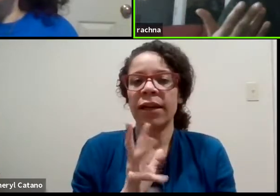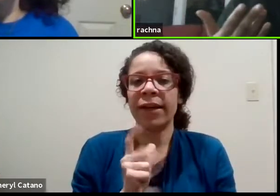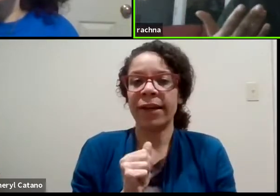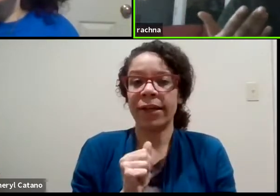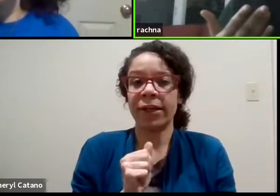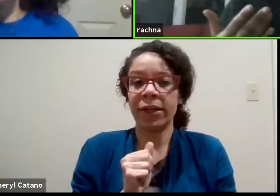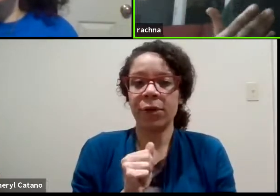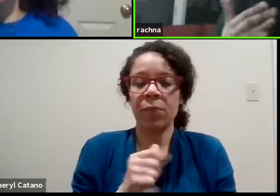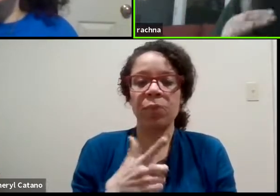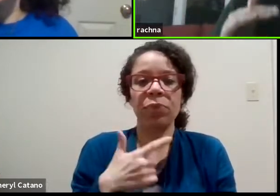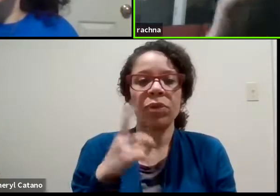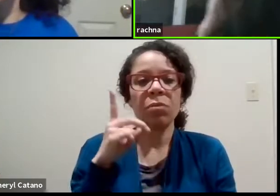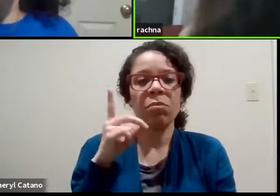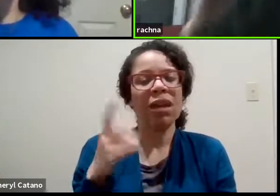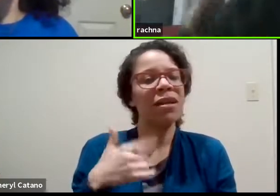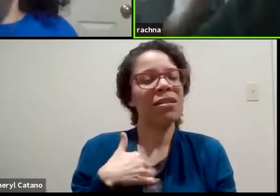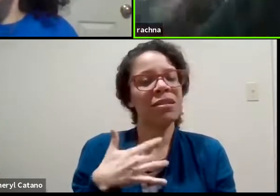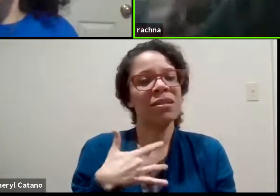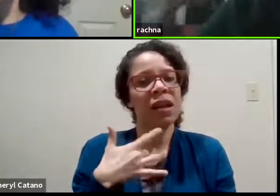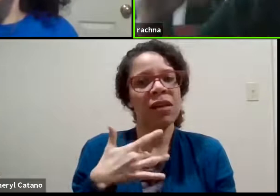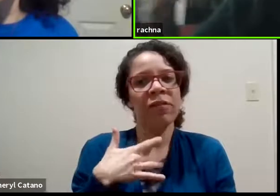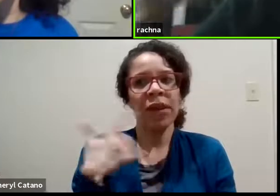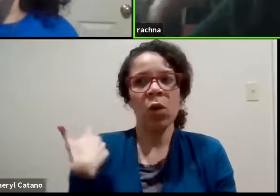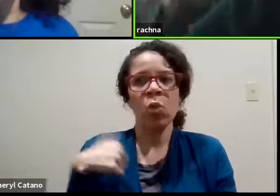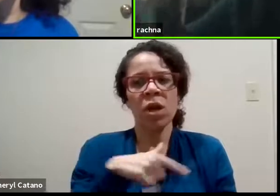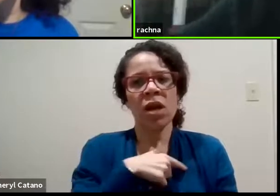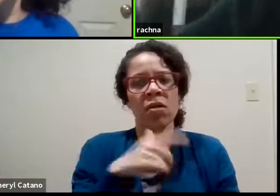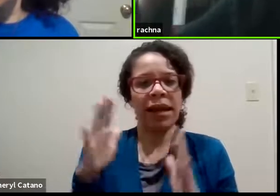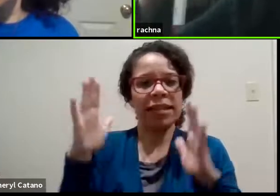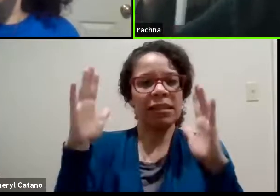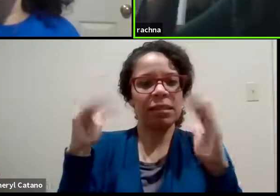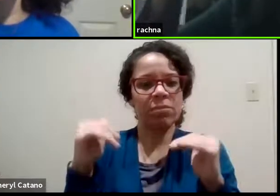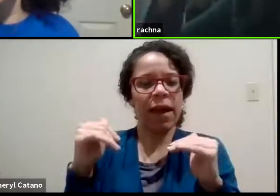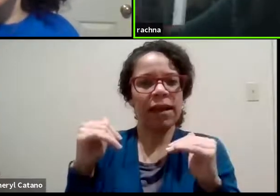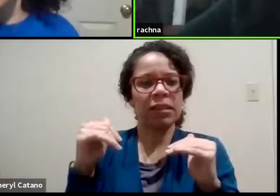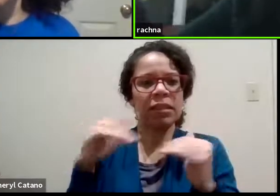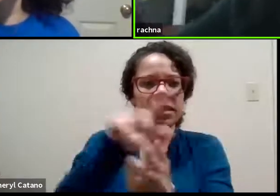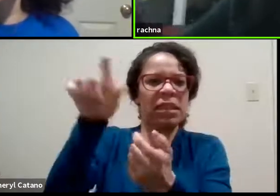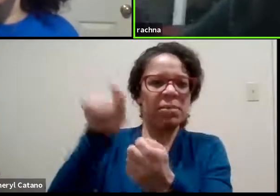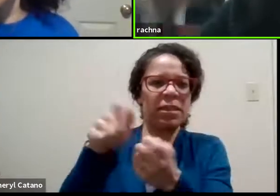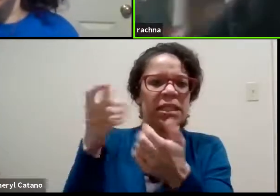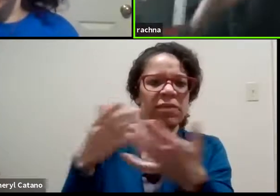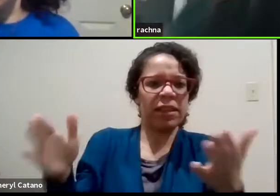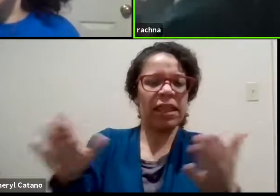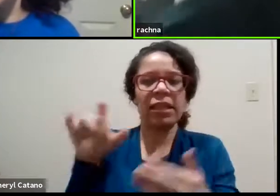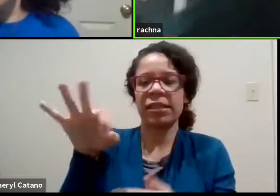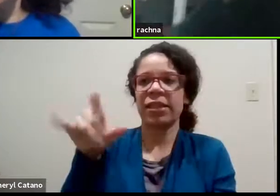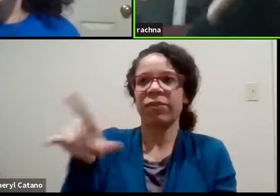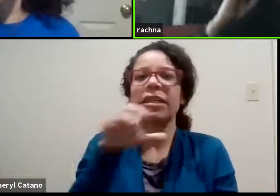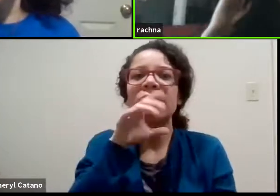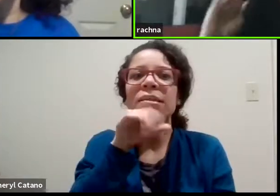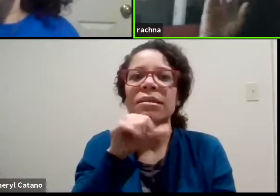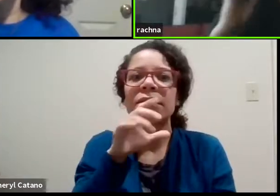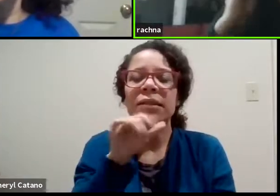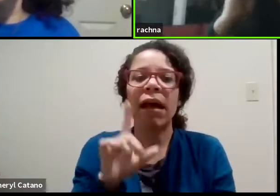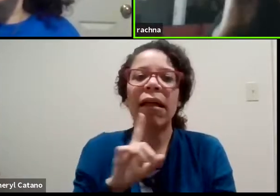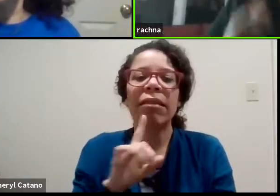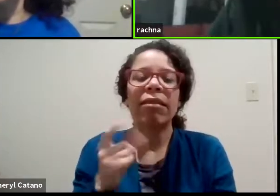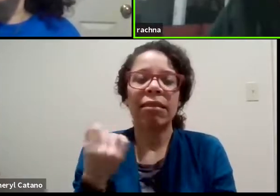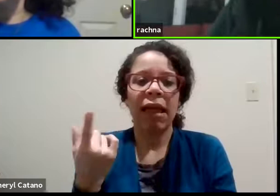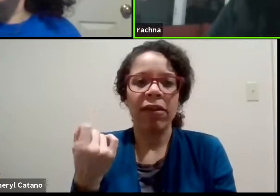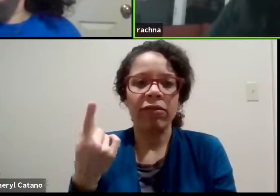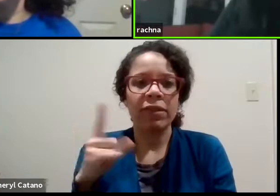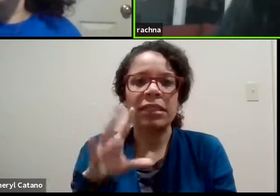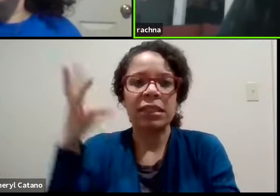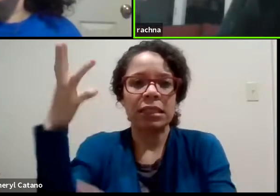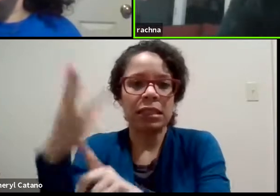I just feel like we're expecting certain things from an 11-year, six-month-old. There may be times where I have